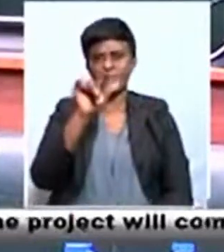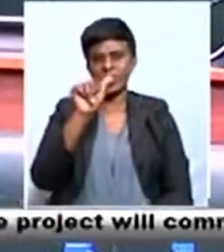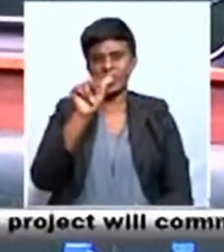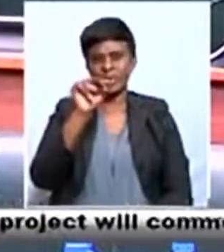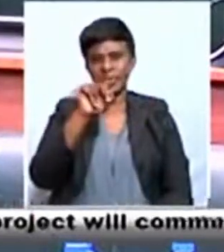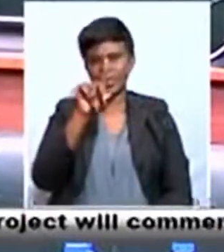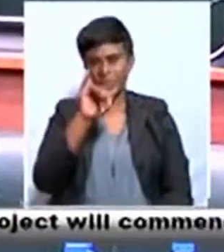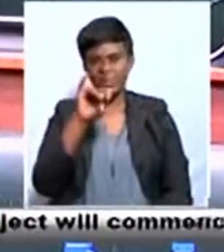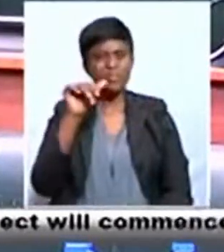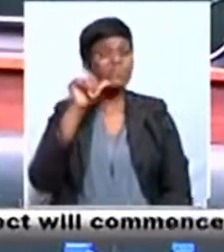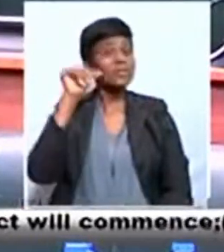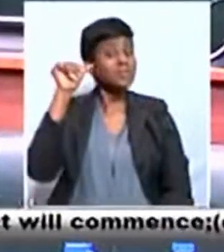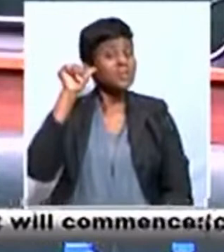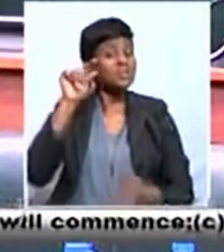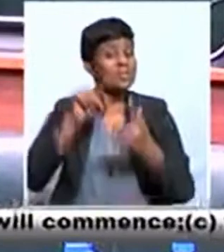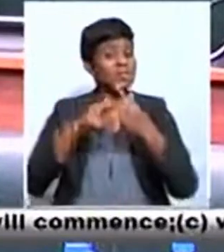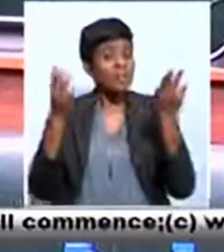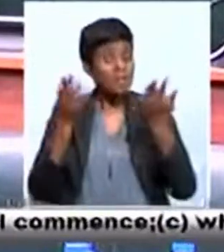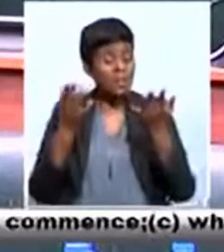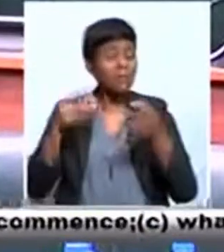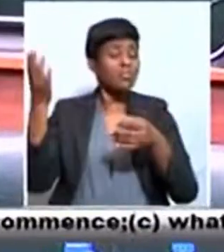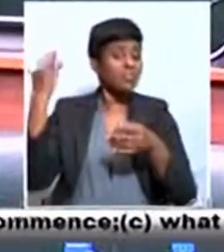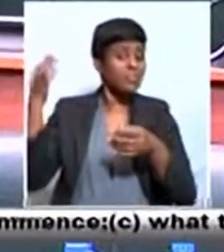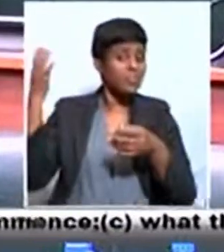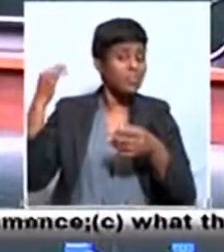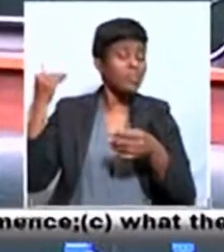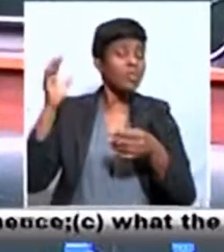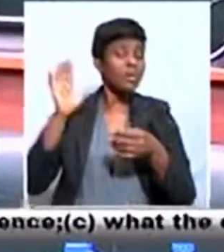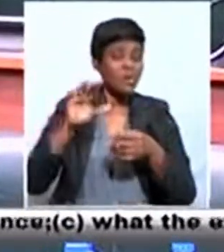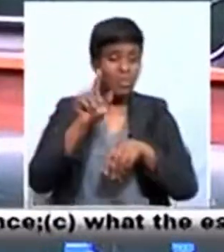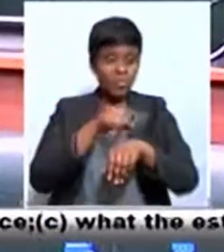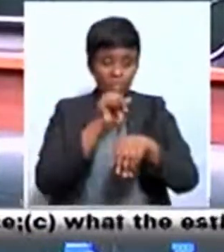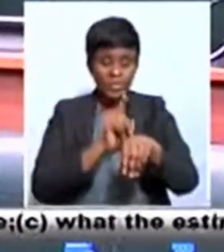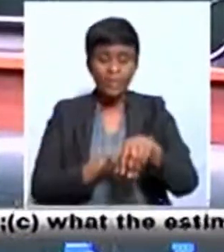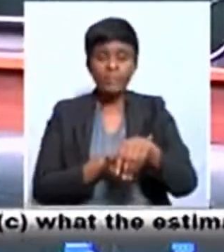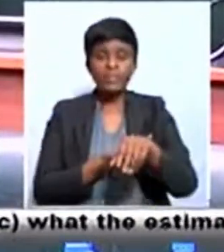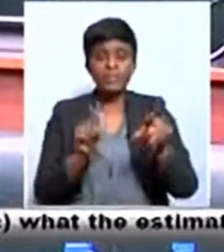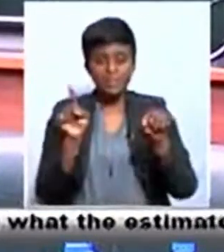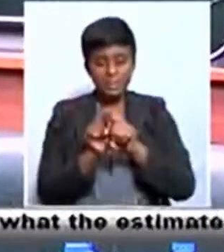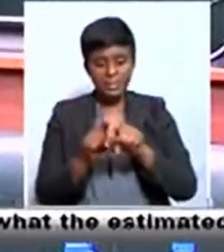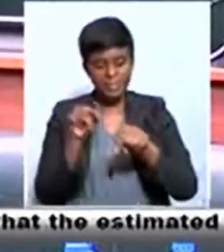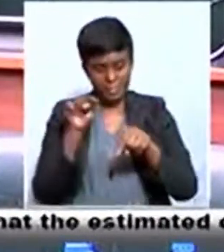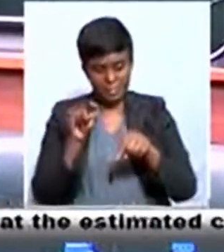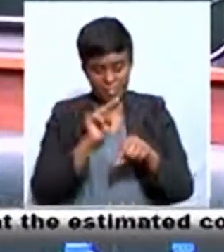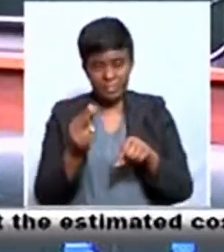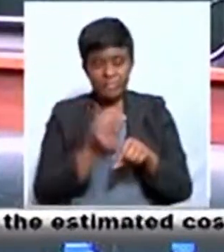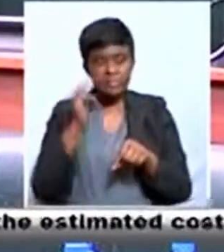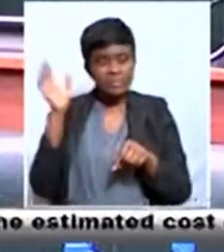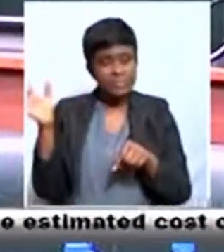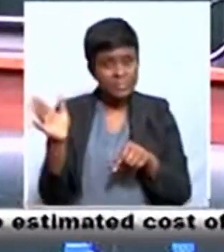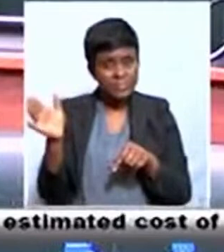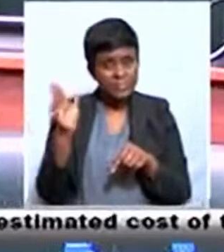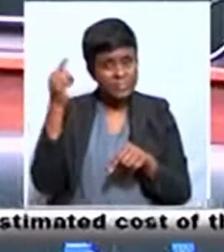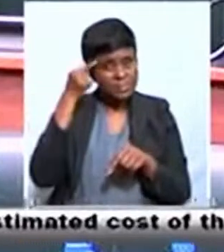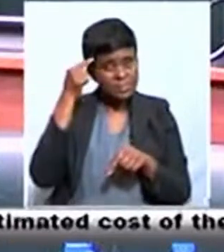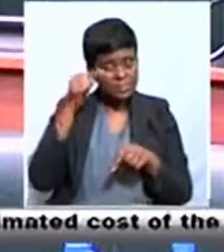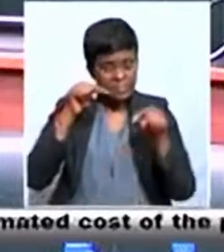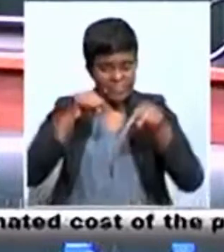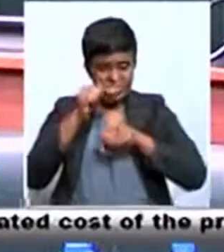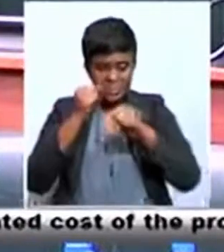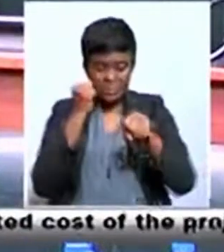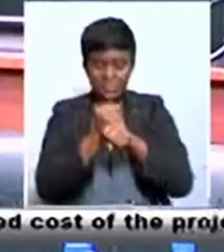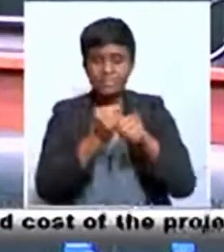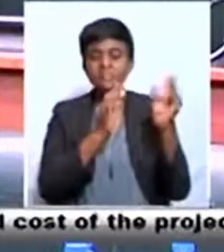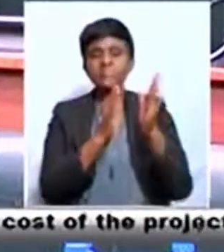yesterday. It's been there for a long time. And under this government, within this year, we are sinking 14